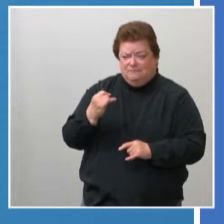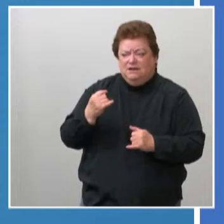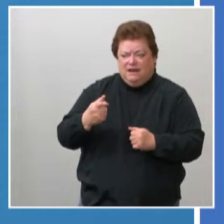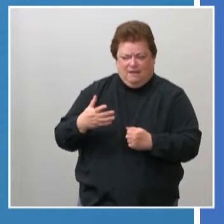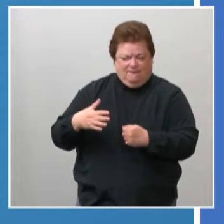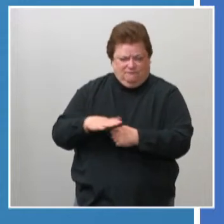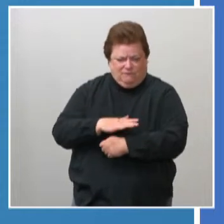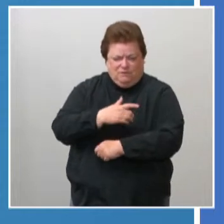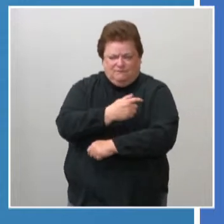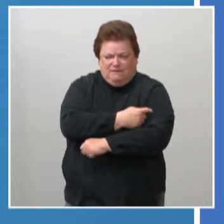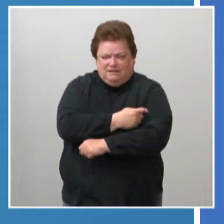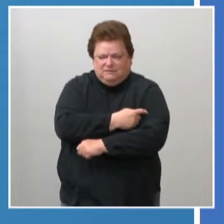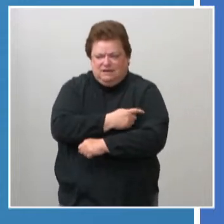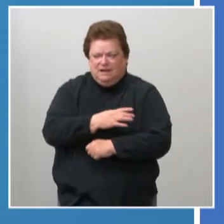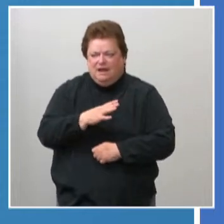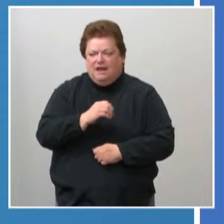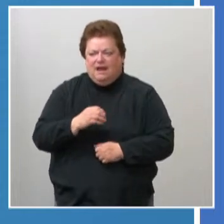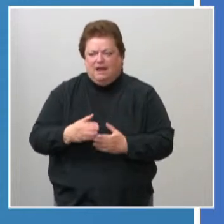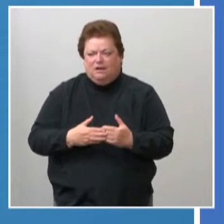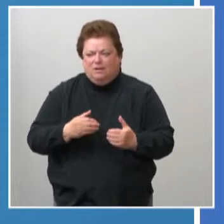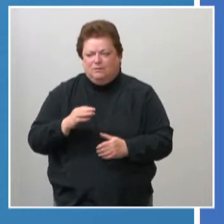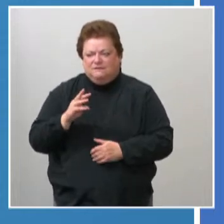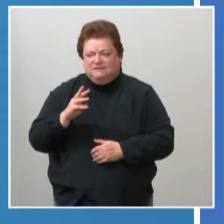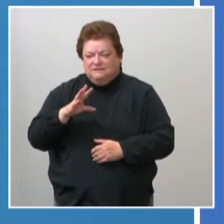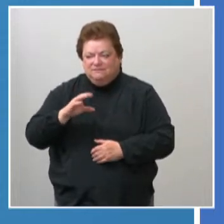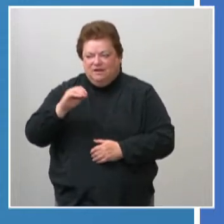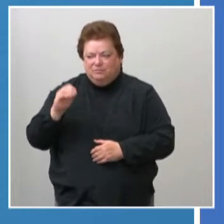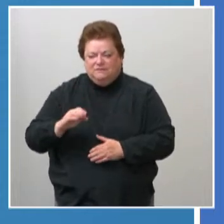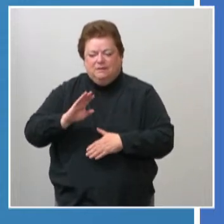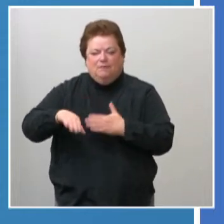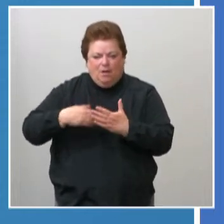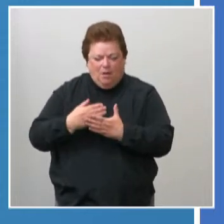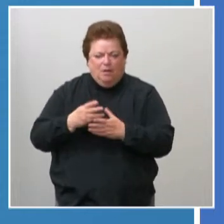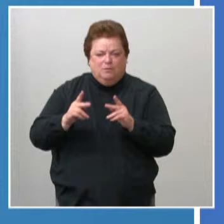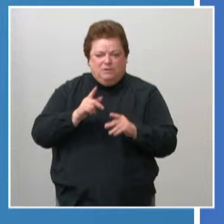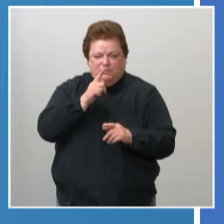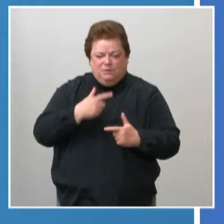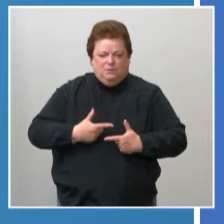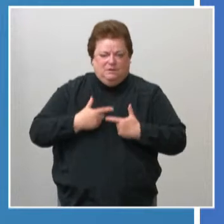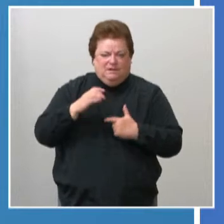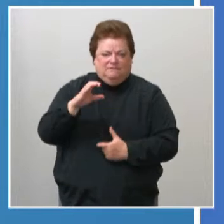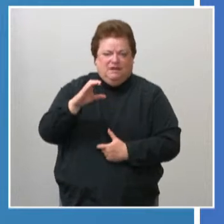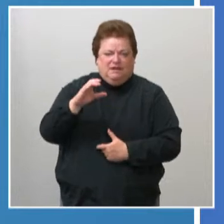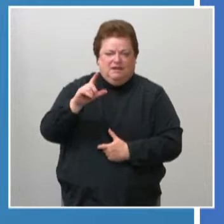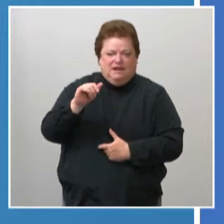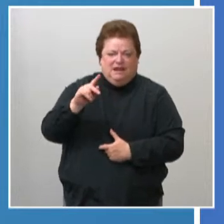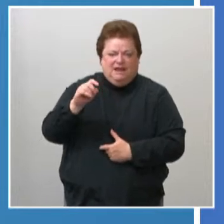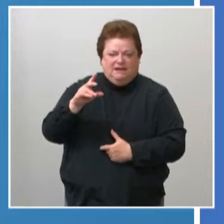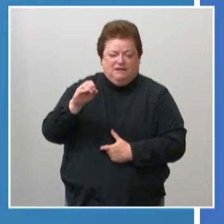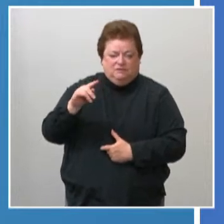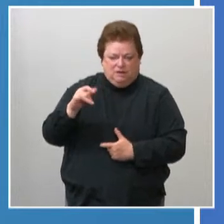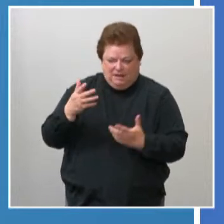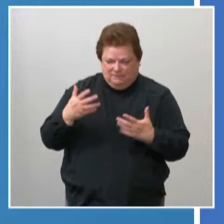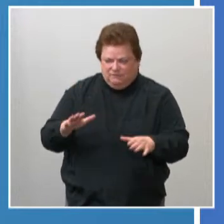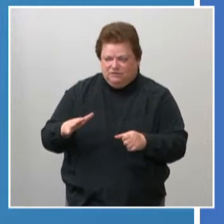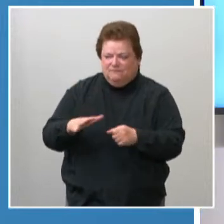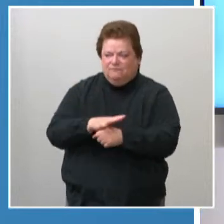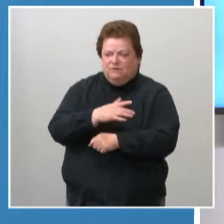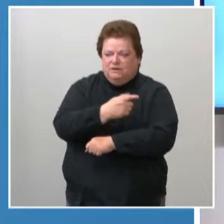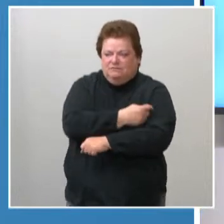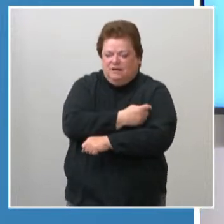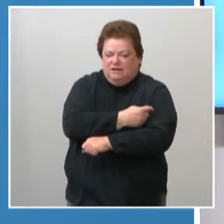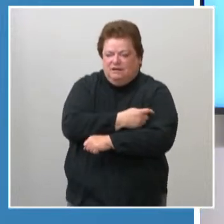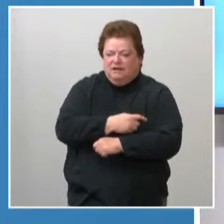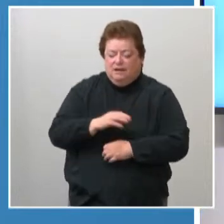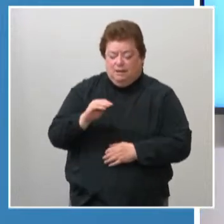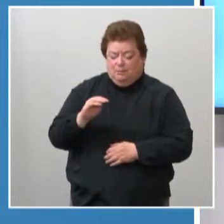than 65% of all Lancaster County residents are fully vaccinated. And I also want to mention today that